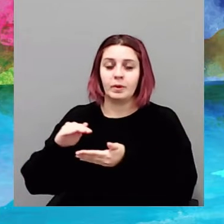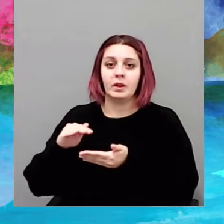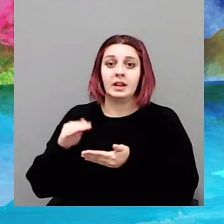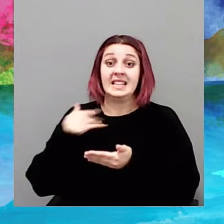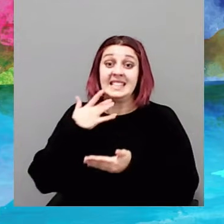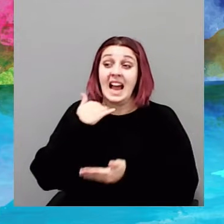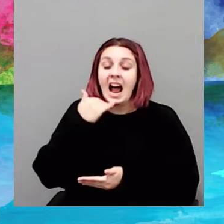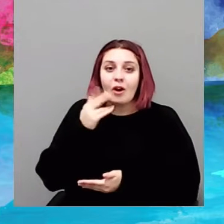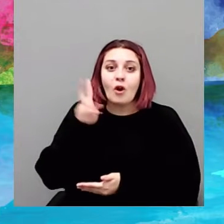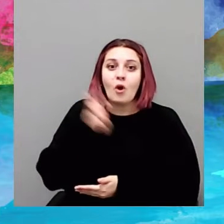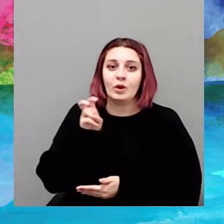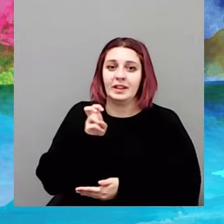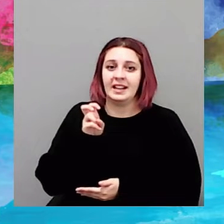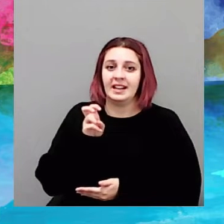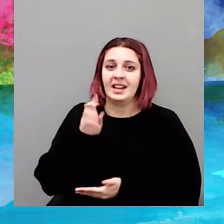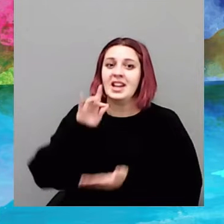over 20,000.